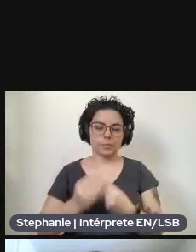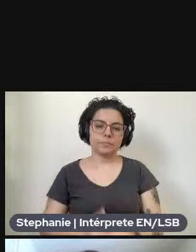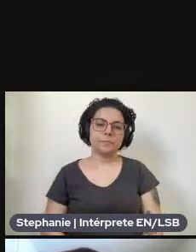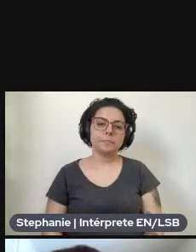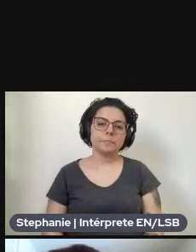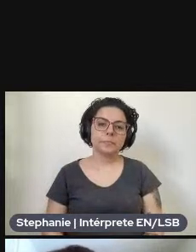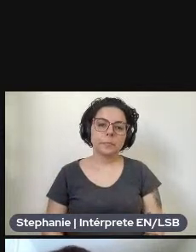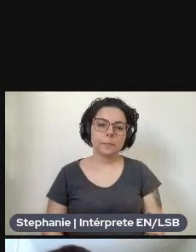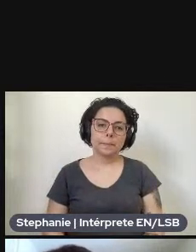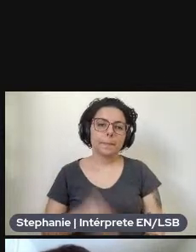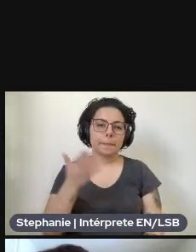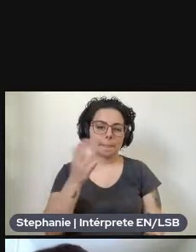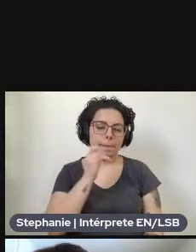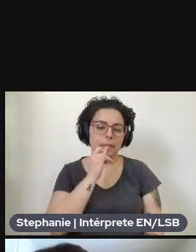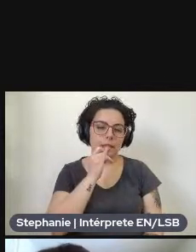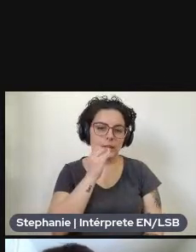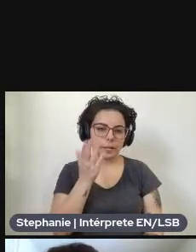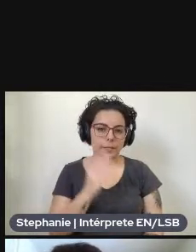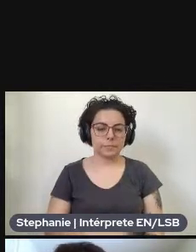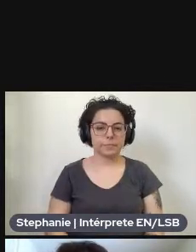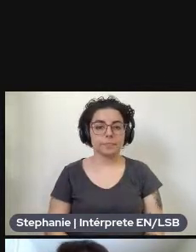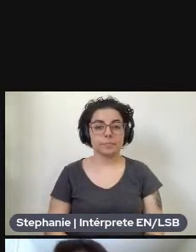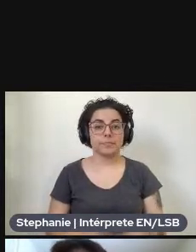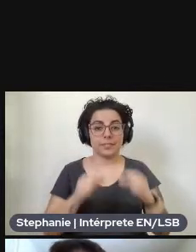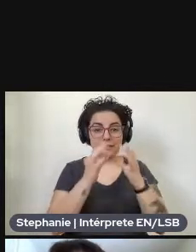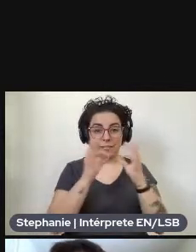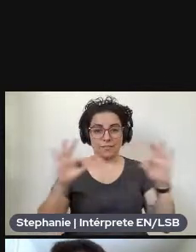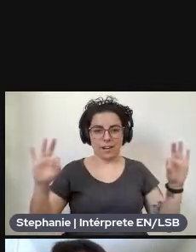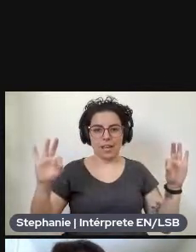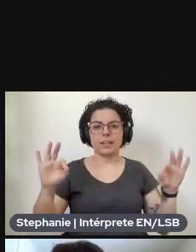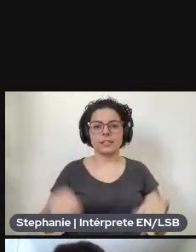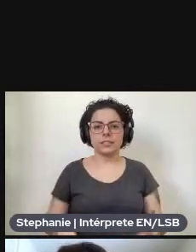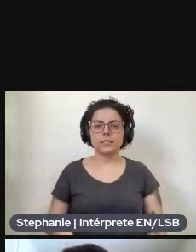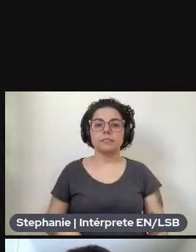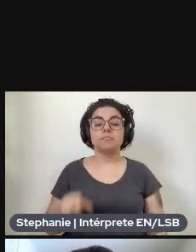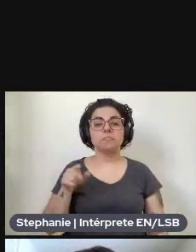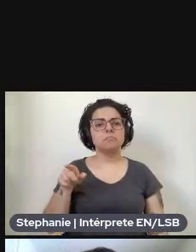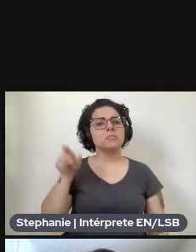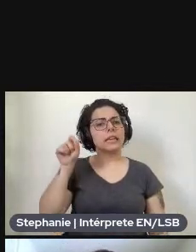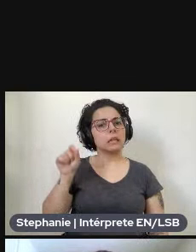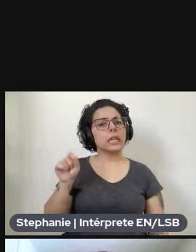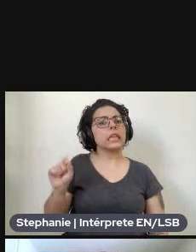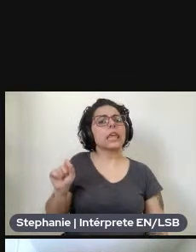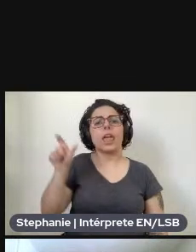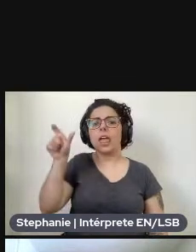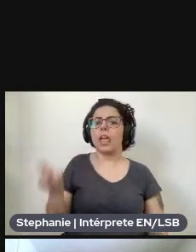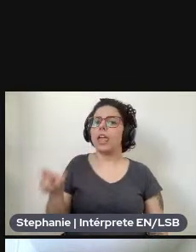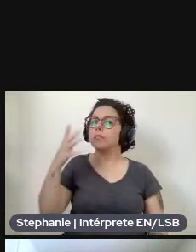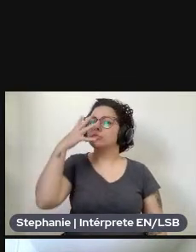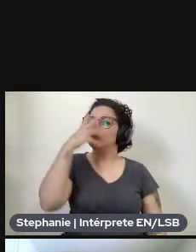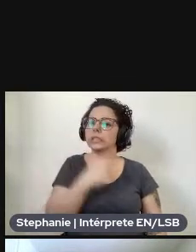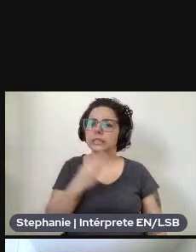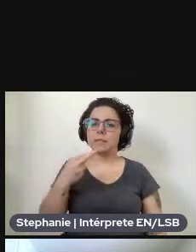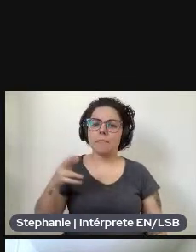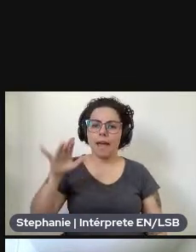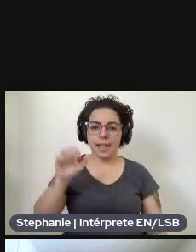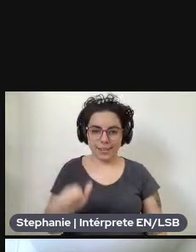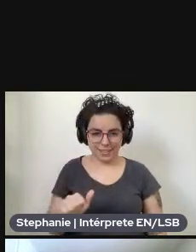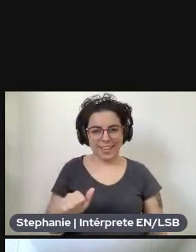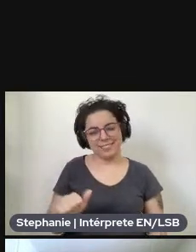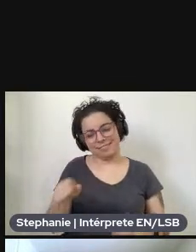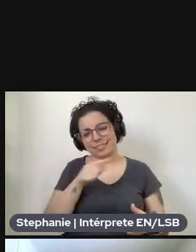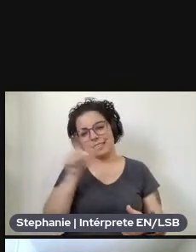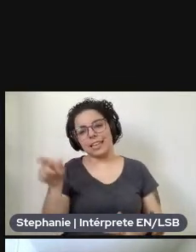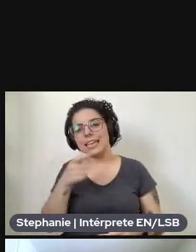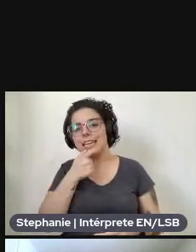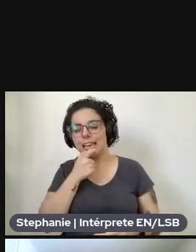So an example. Qué guapa está María. How good Maria is looking. We have an exclamative here.